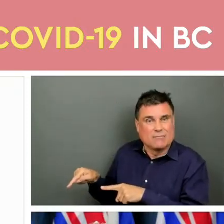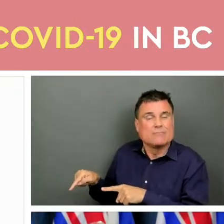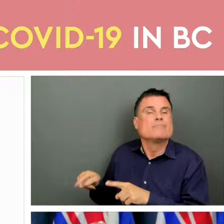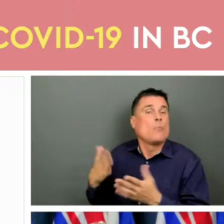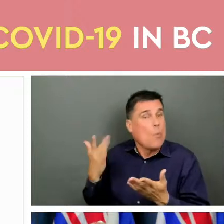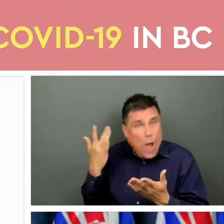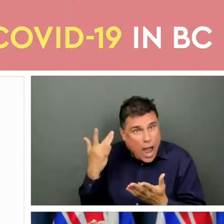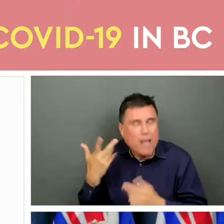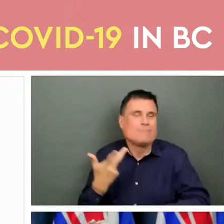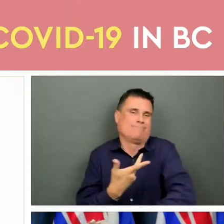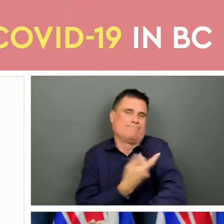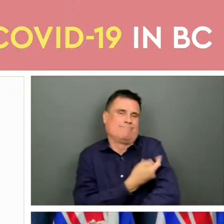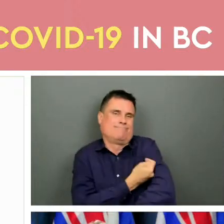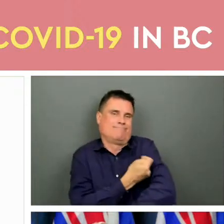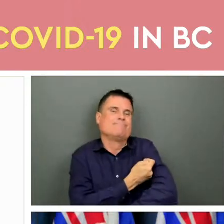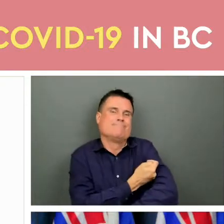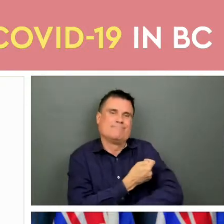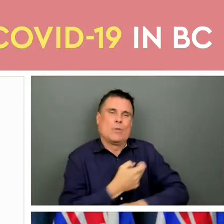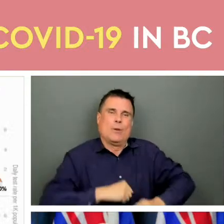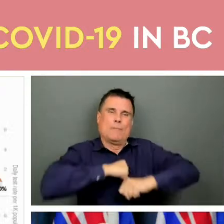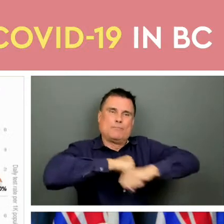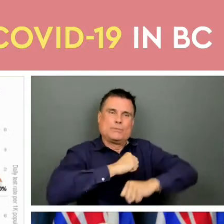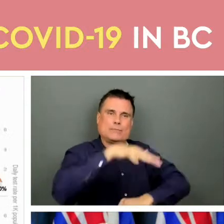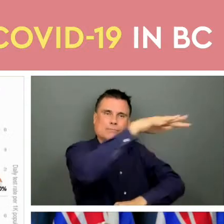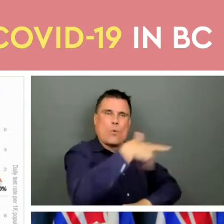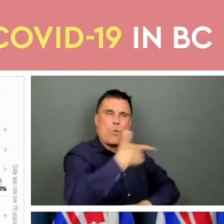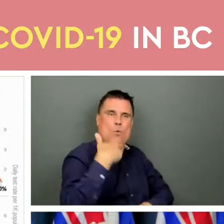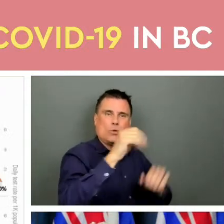people individually after even a single dose.